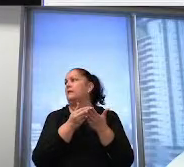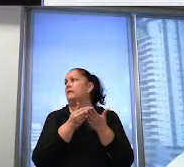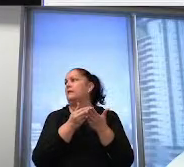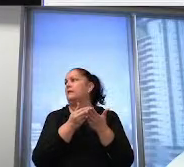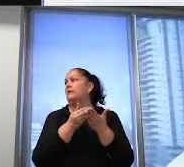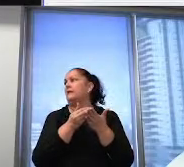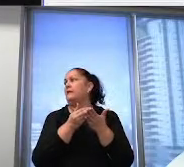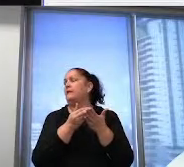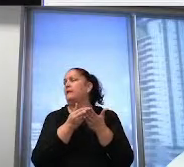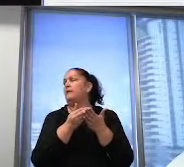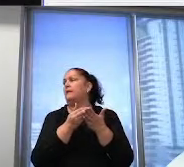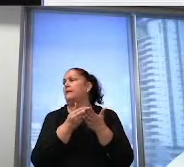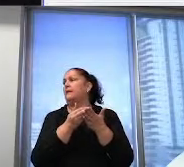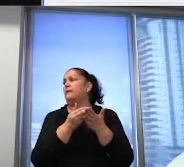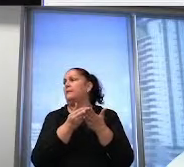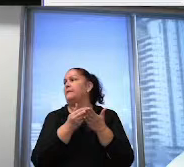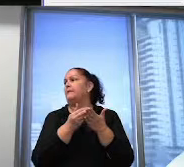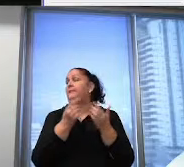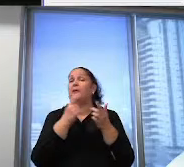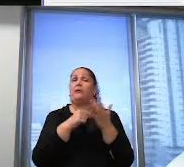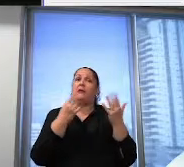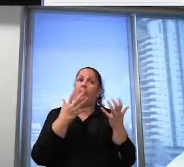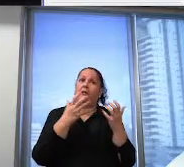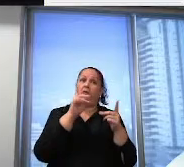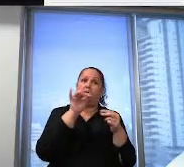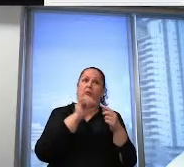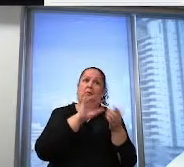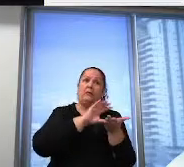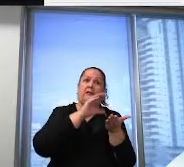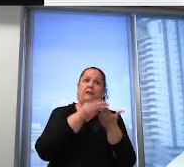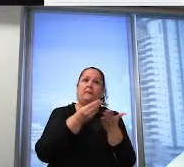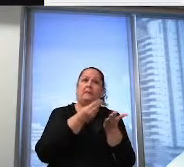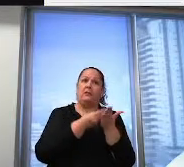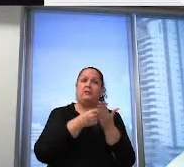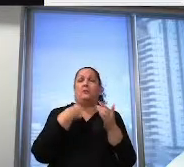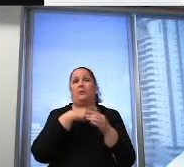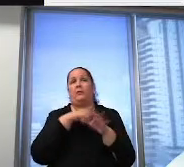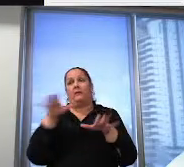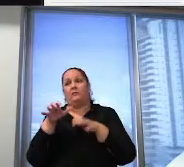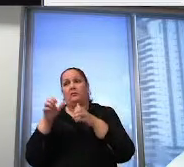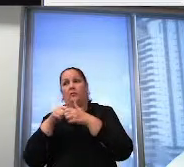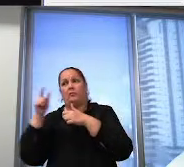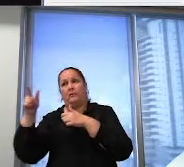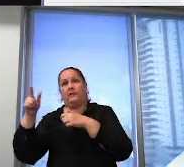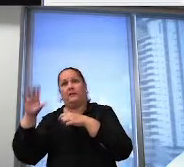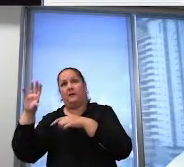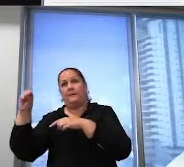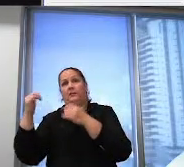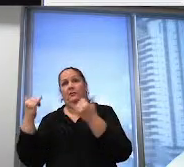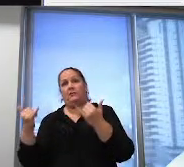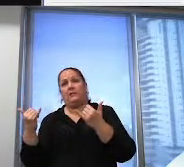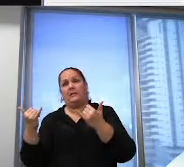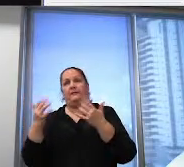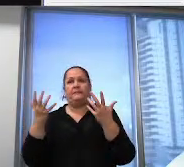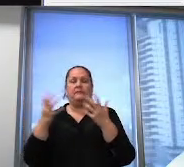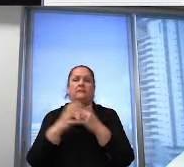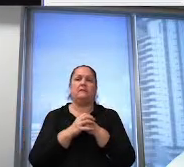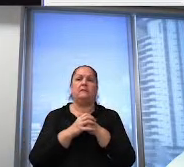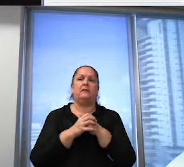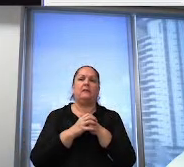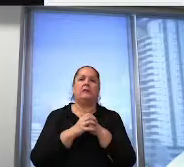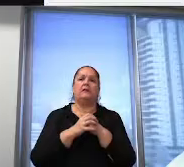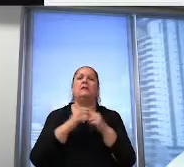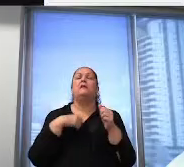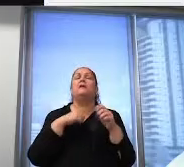refer. There's what we would like to do with the budget, and there's what we can actually do and pay our vendors right now. Let's start